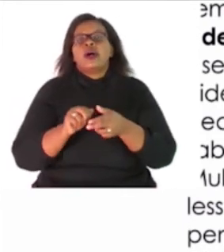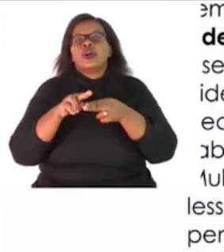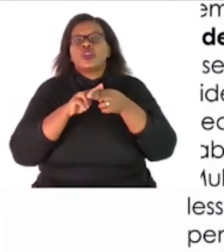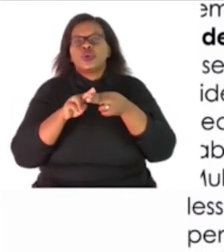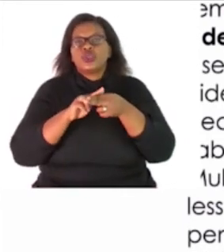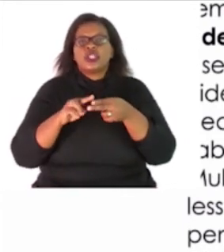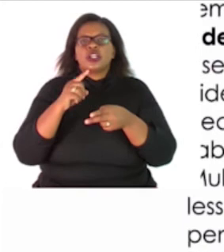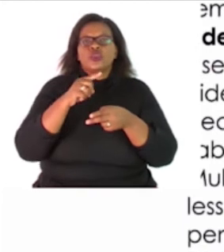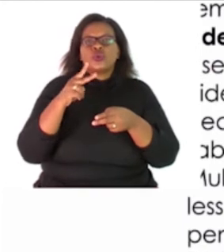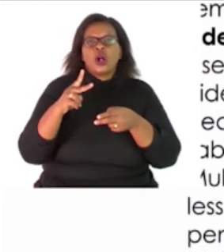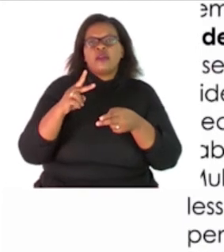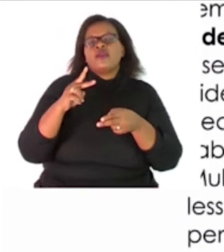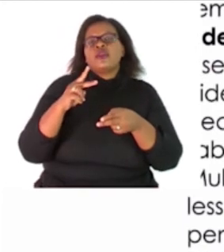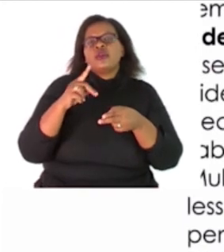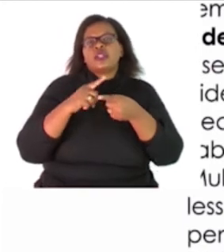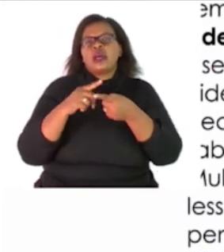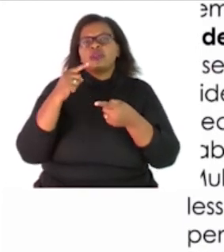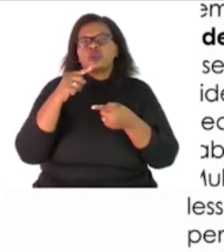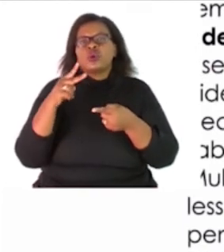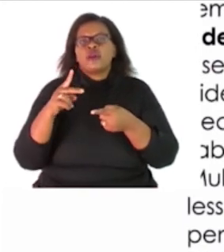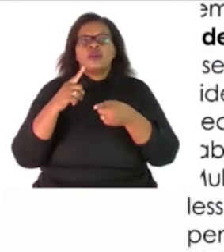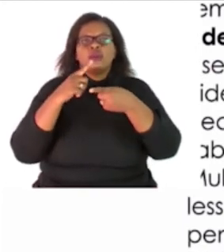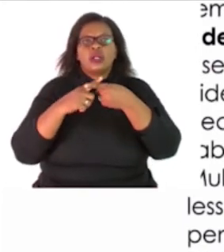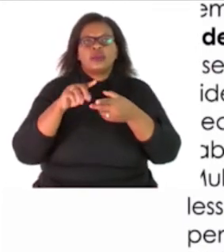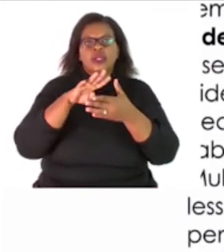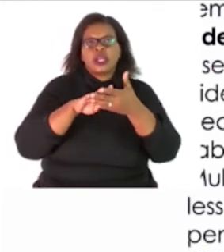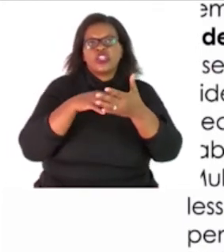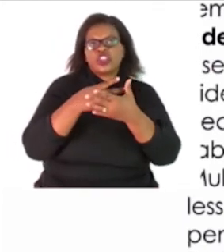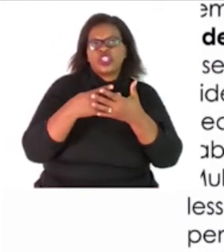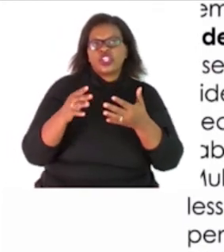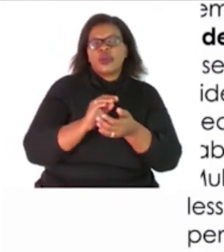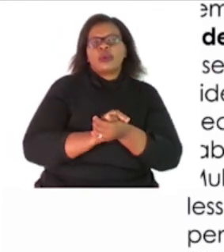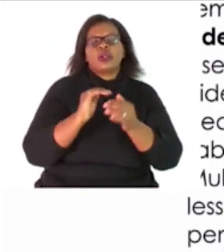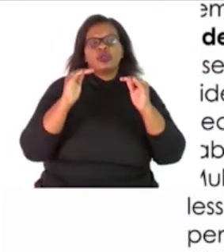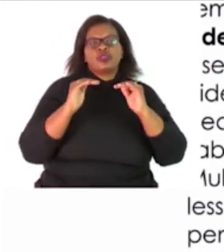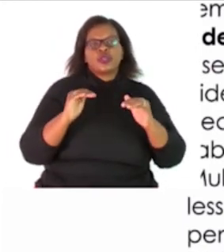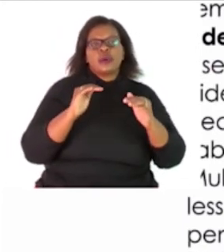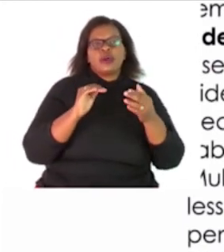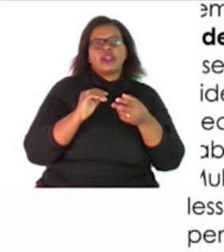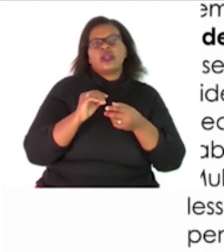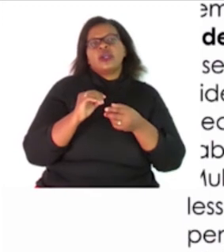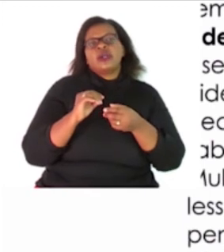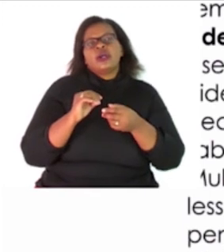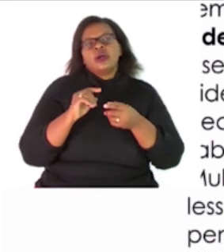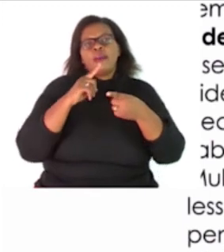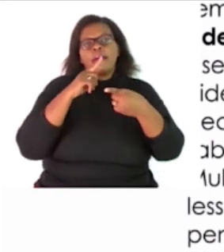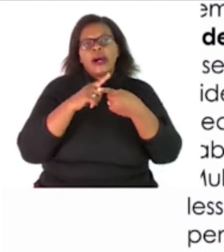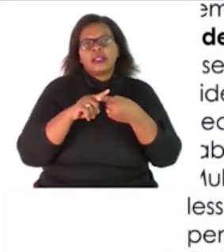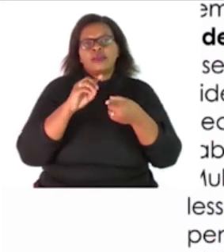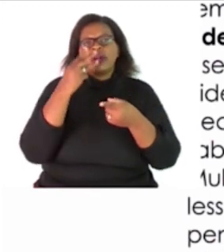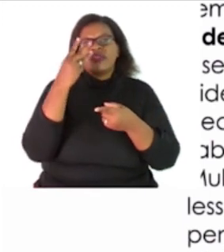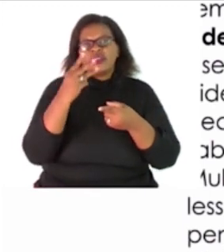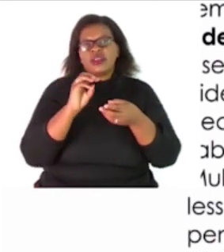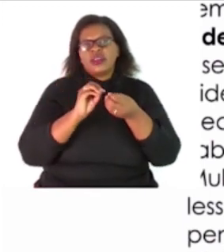12 times 12 multiplication table. The third competency, learner should be able to multiply up